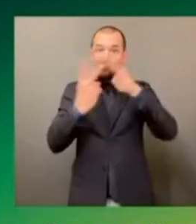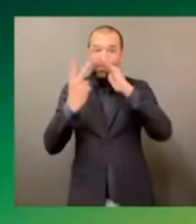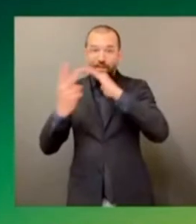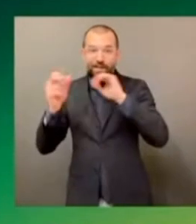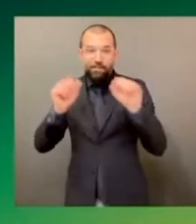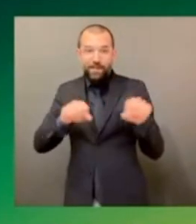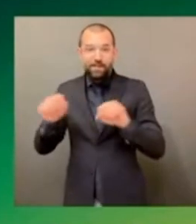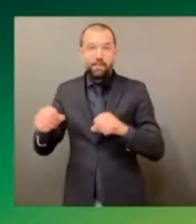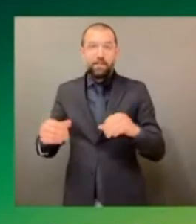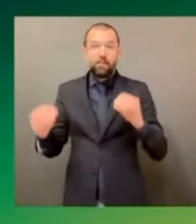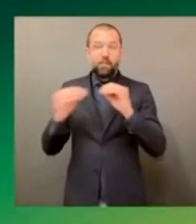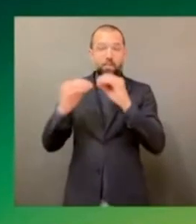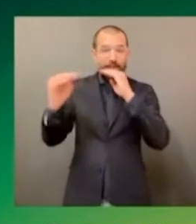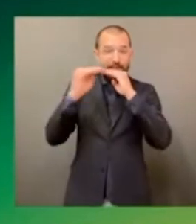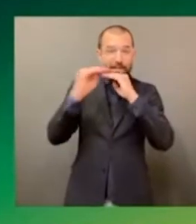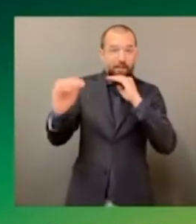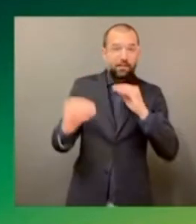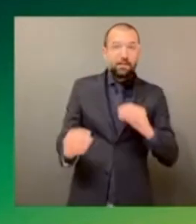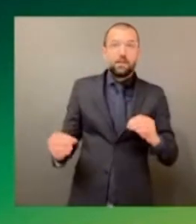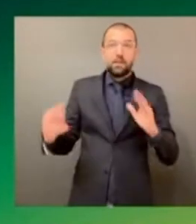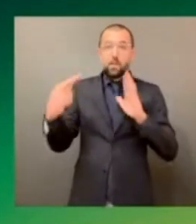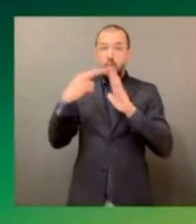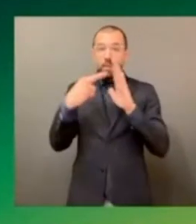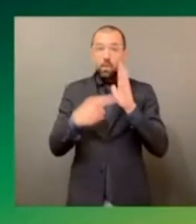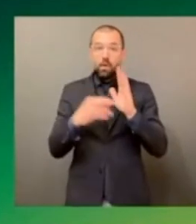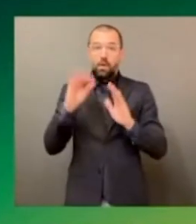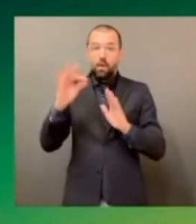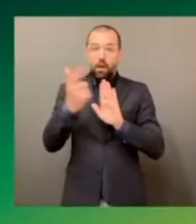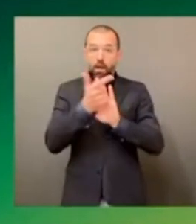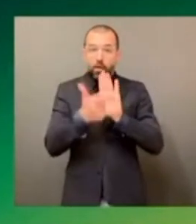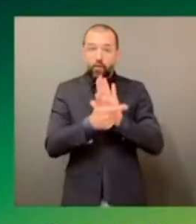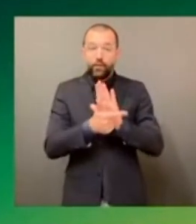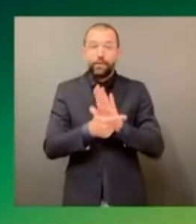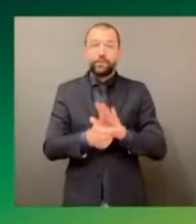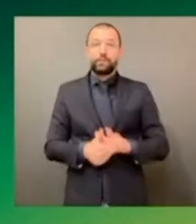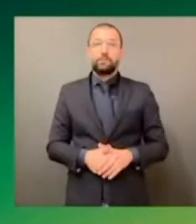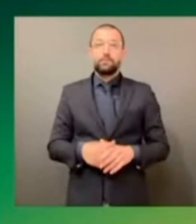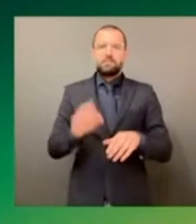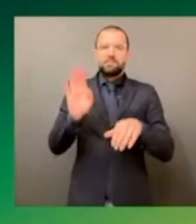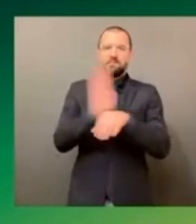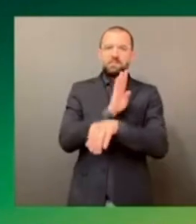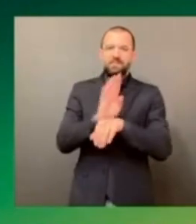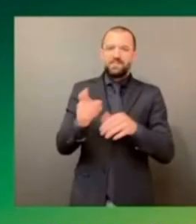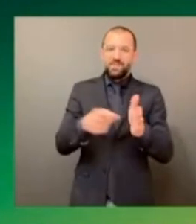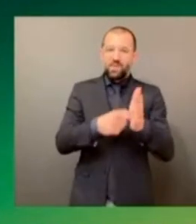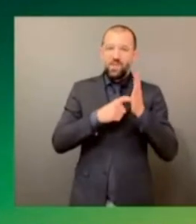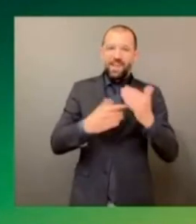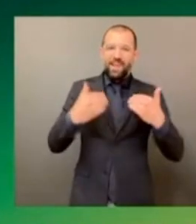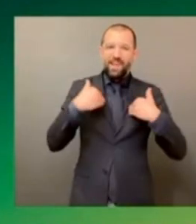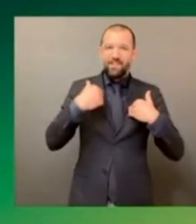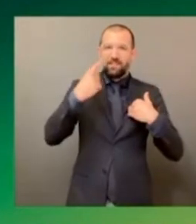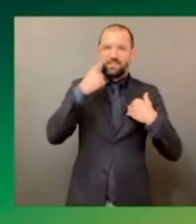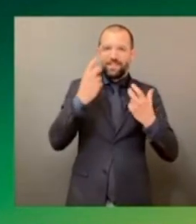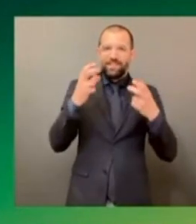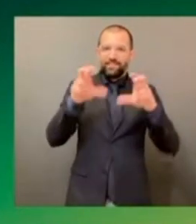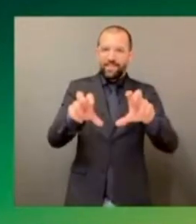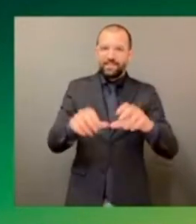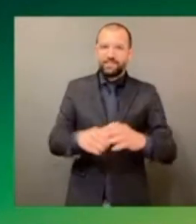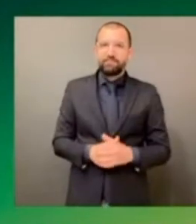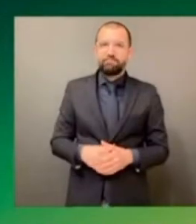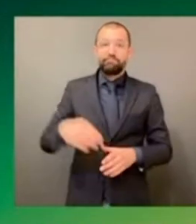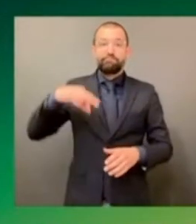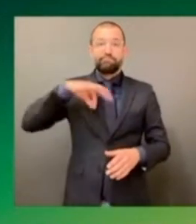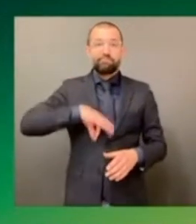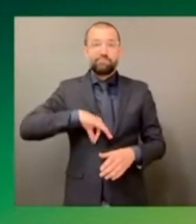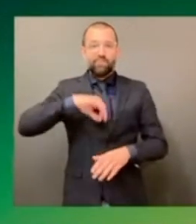law, which is what businesses need to invest and what benefits all of society.